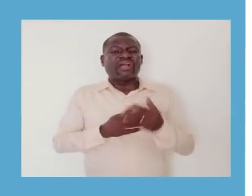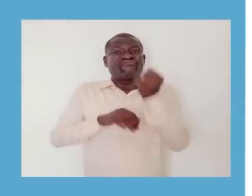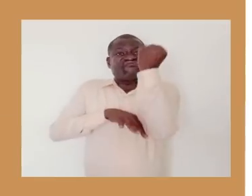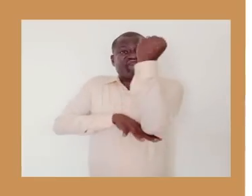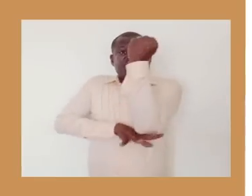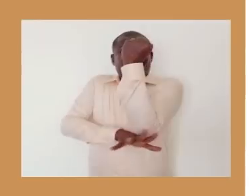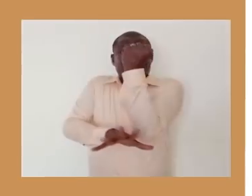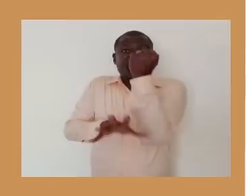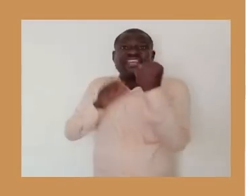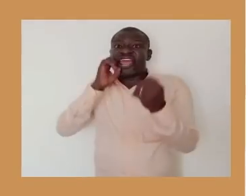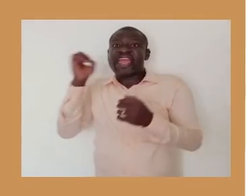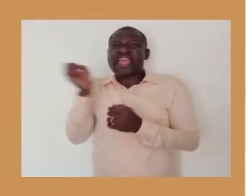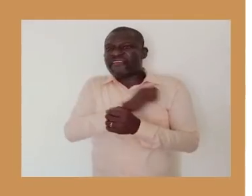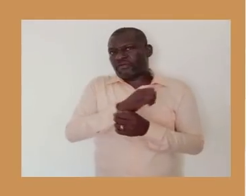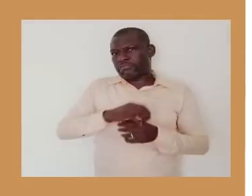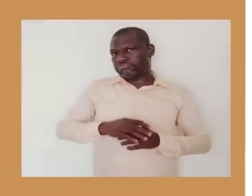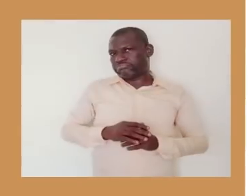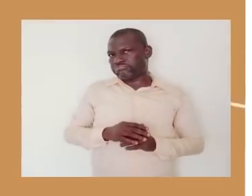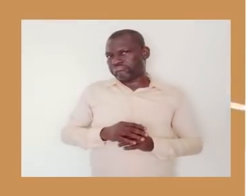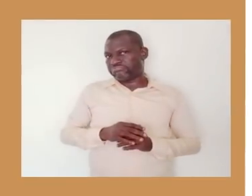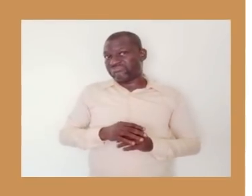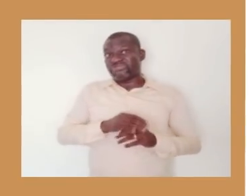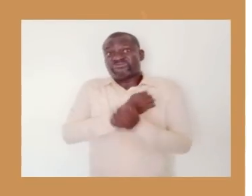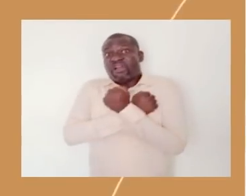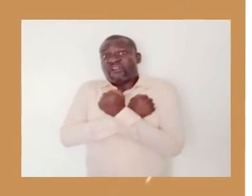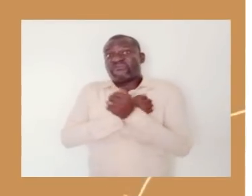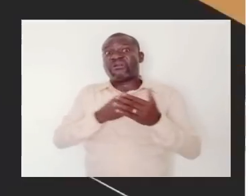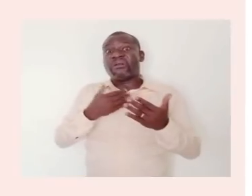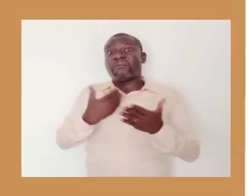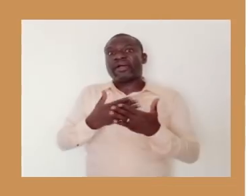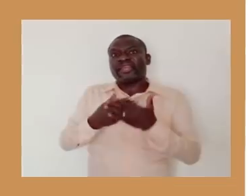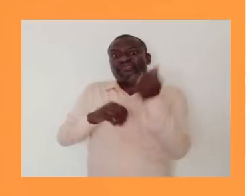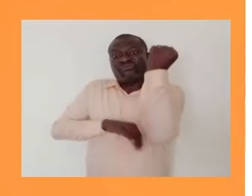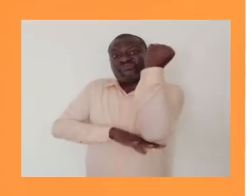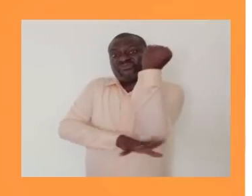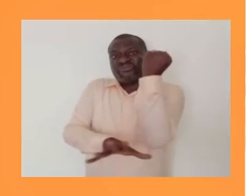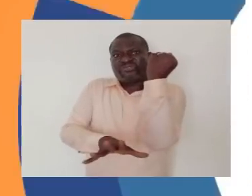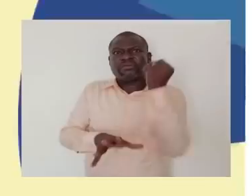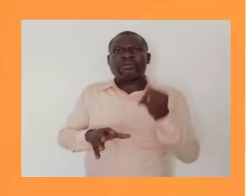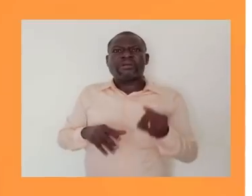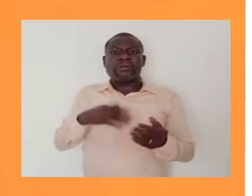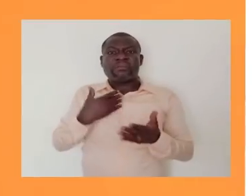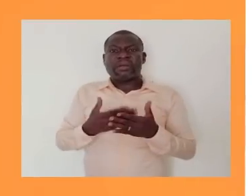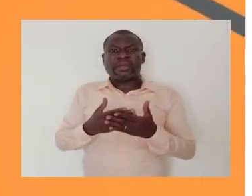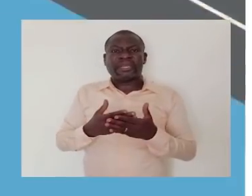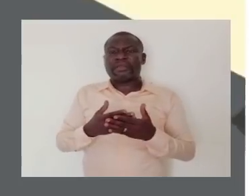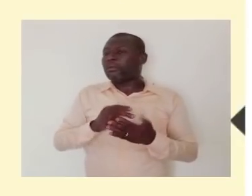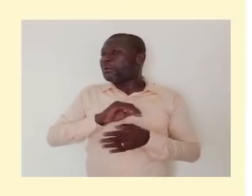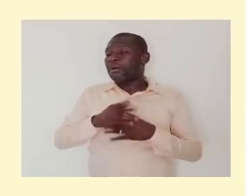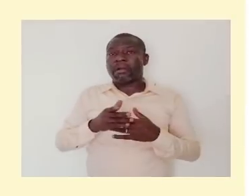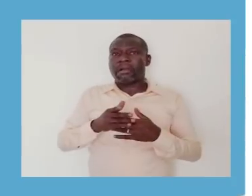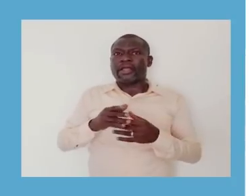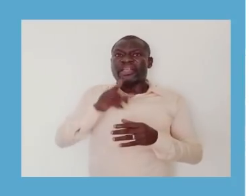a root of all kinds of evil, for which some have strayed from the faith in